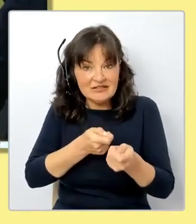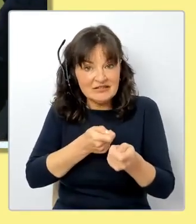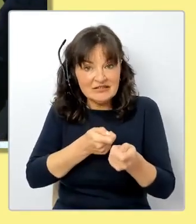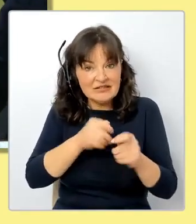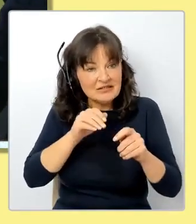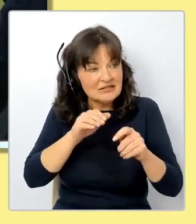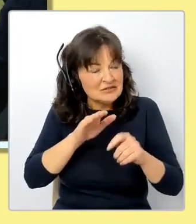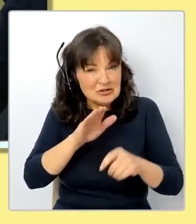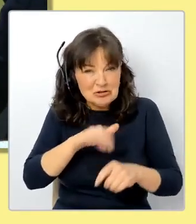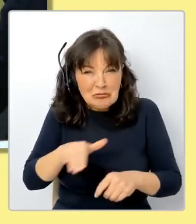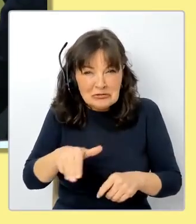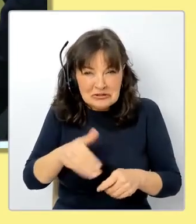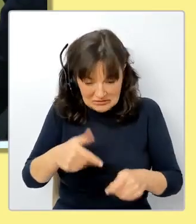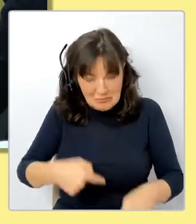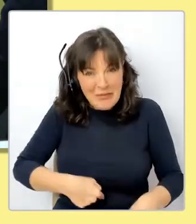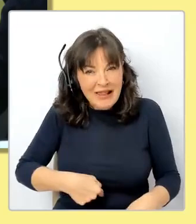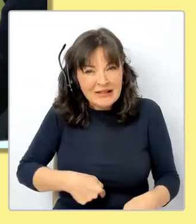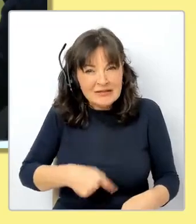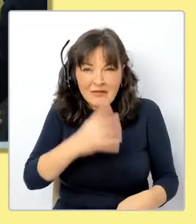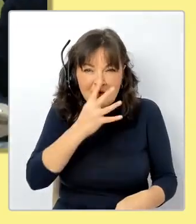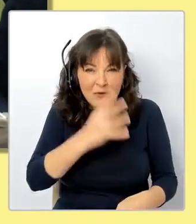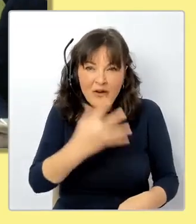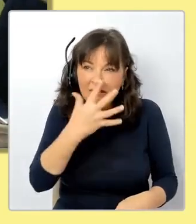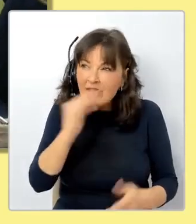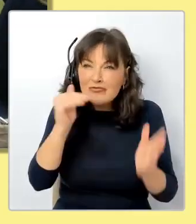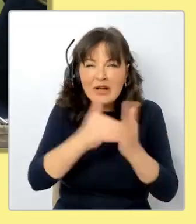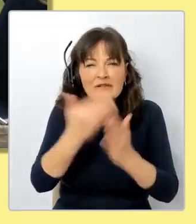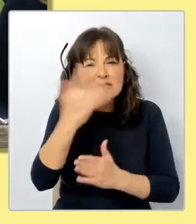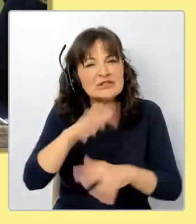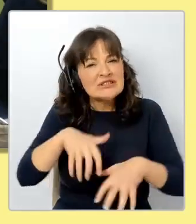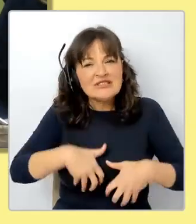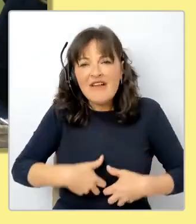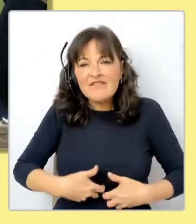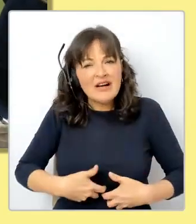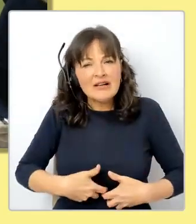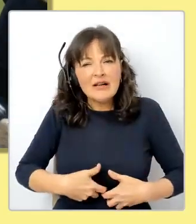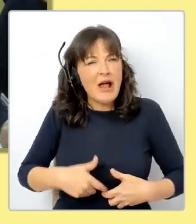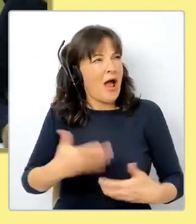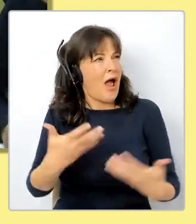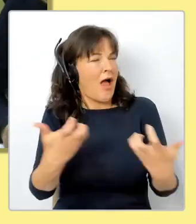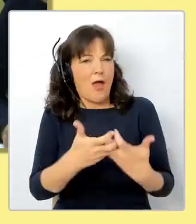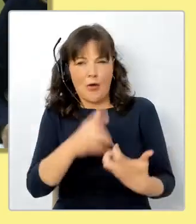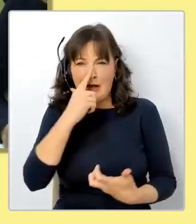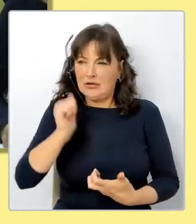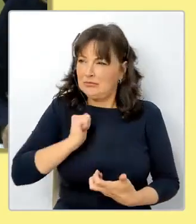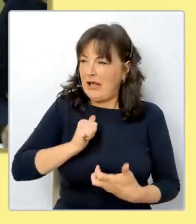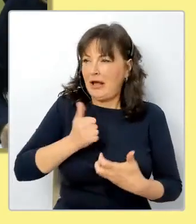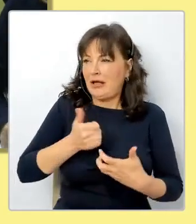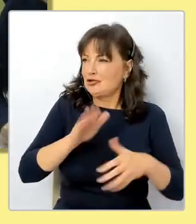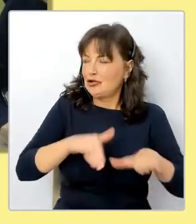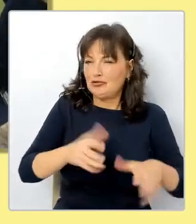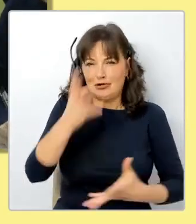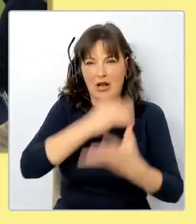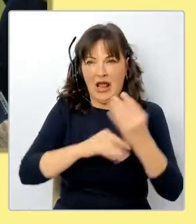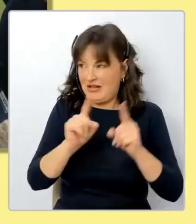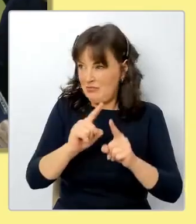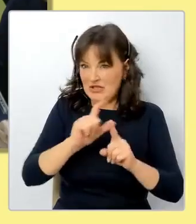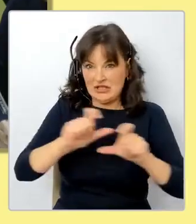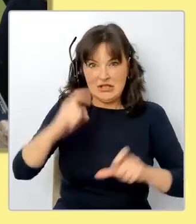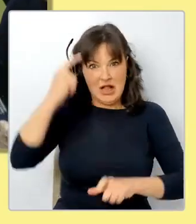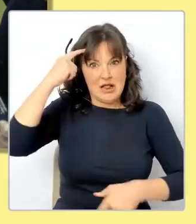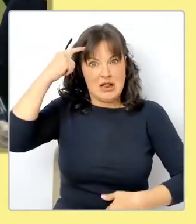old, 5 years old, and they're coming in and they're starving. And you can't expect kids to learn when they're starving. An attainment gap, for